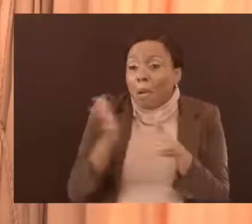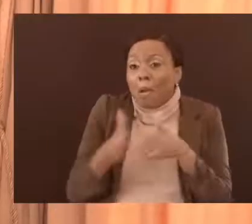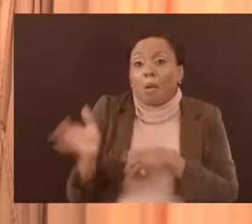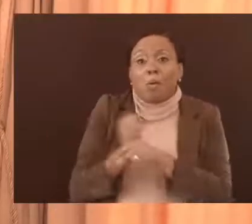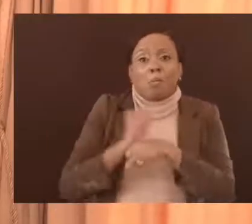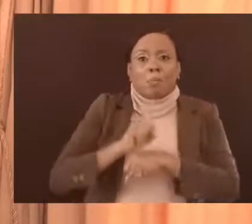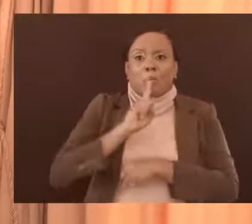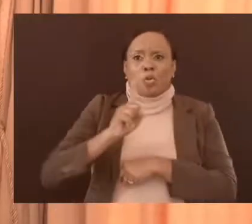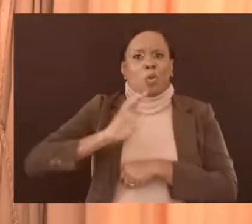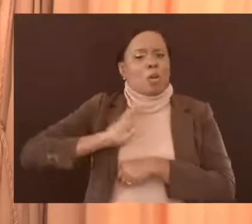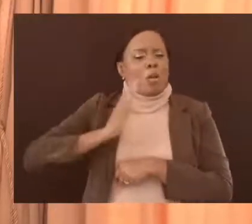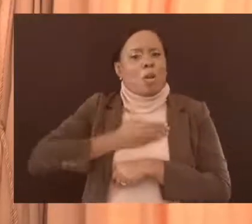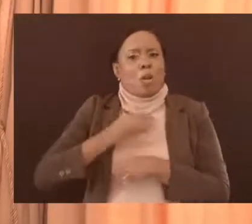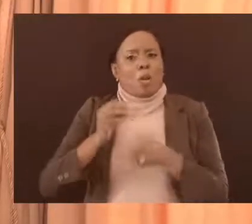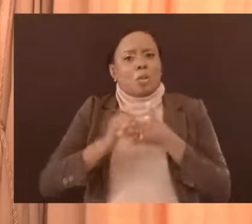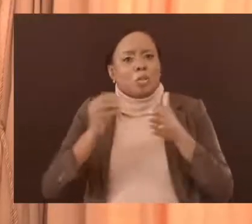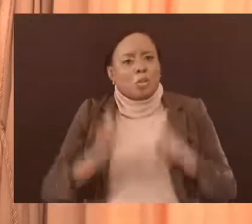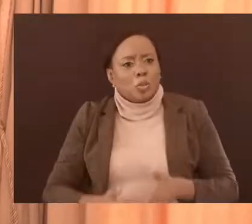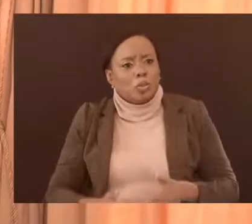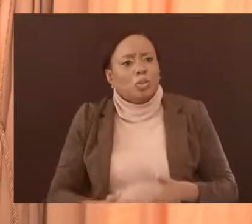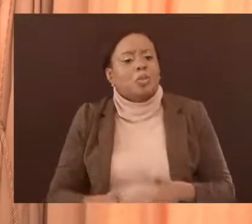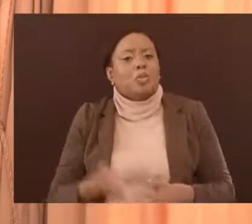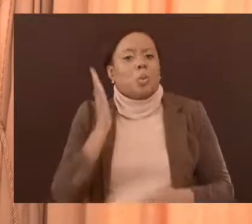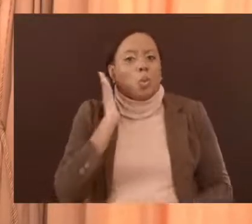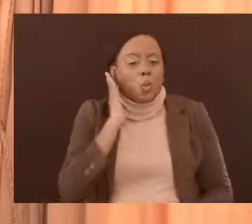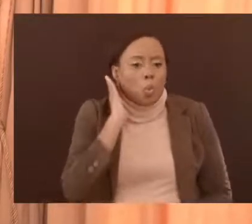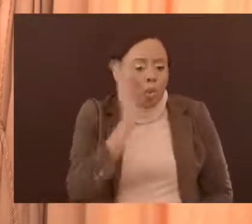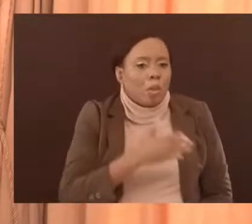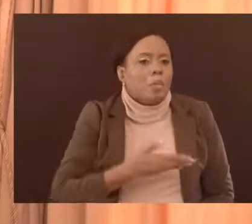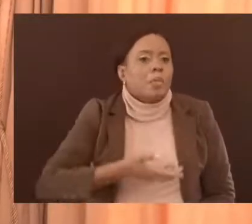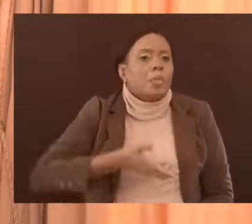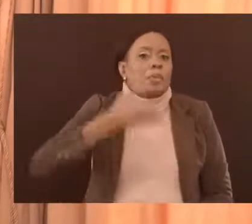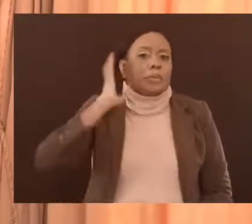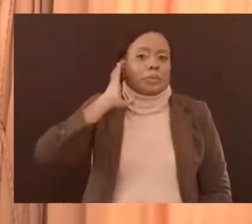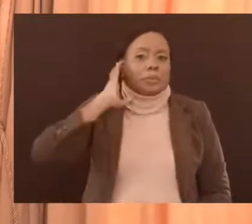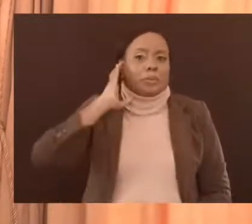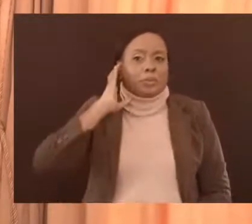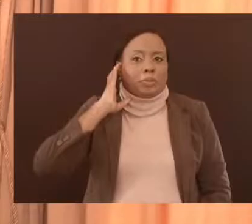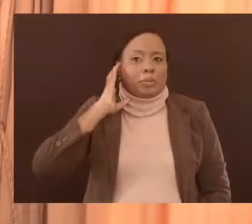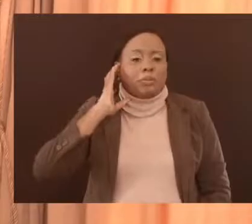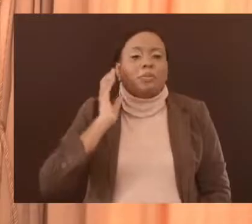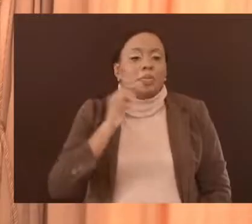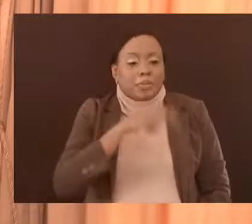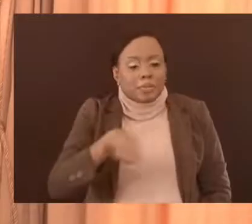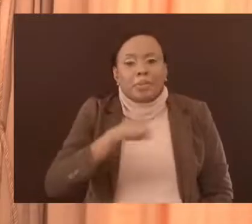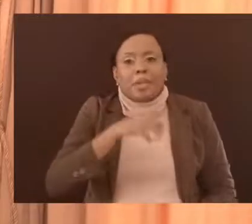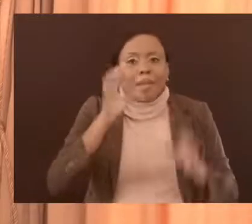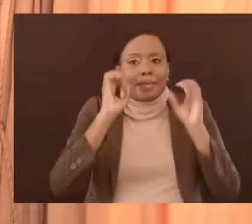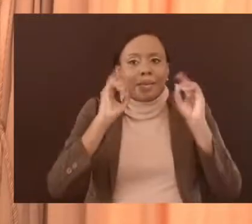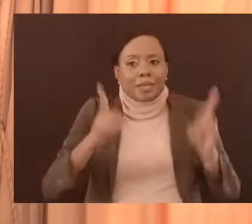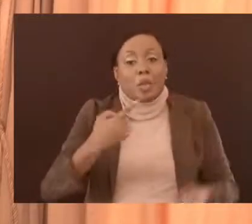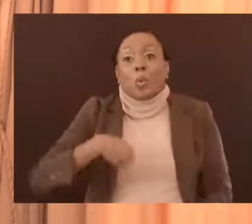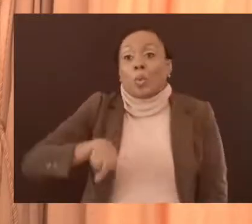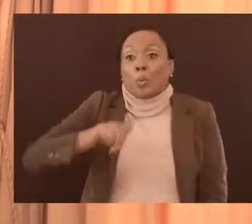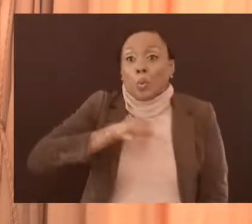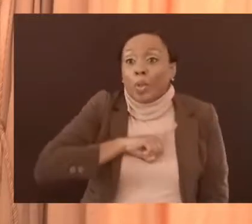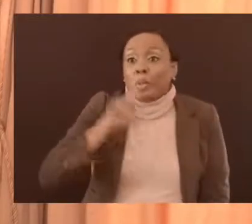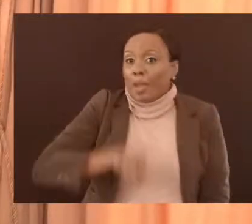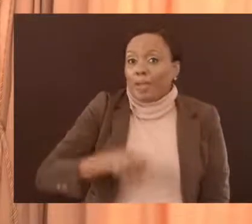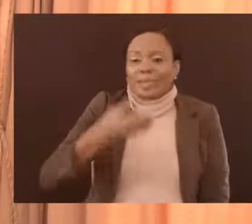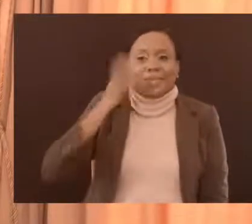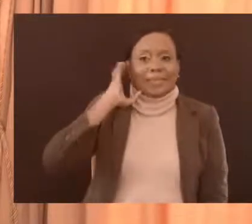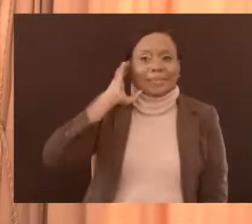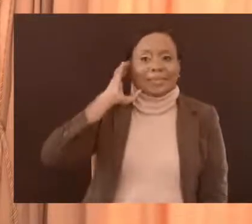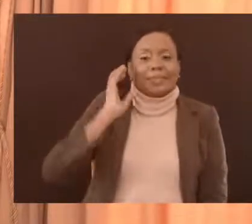our students are heard, because after all, the education is for them. In